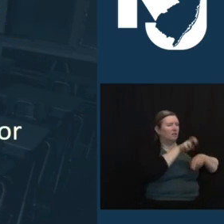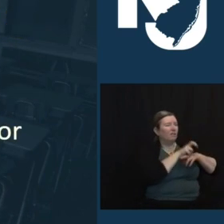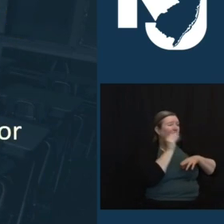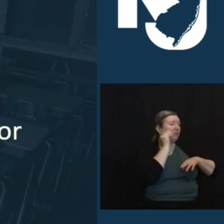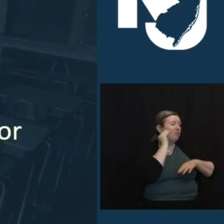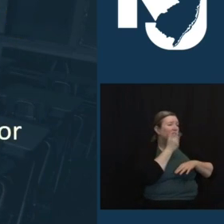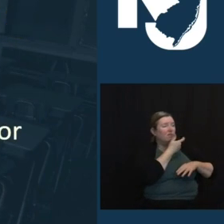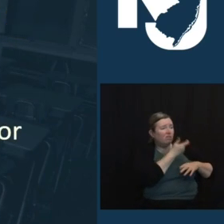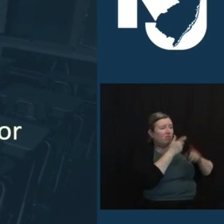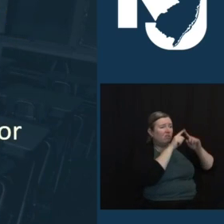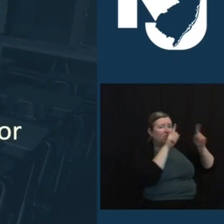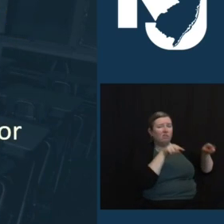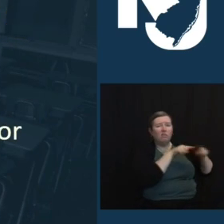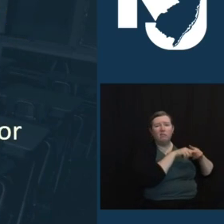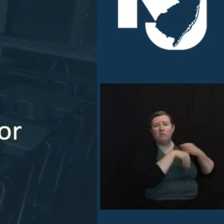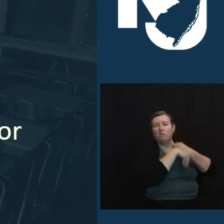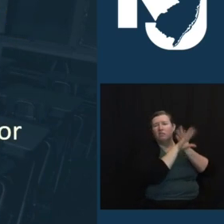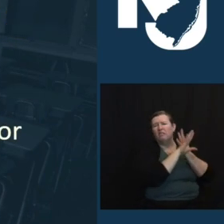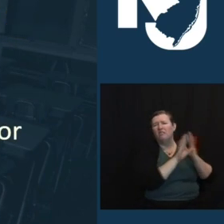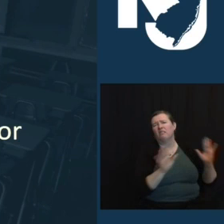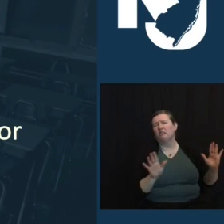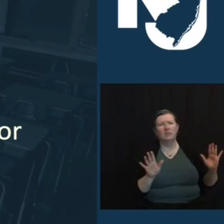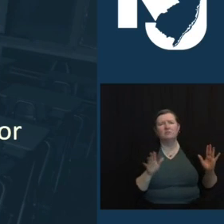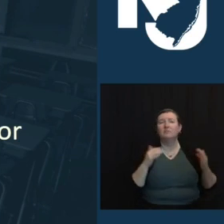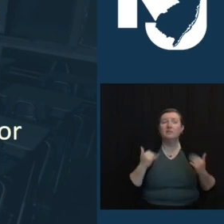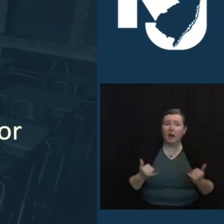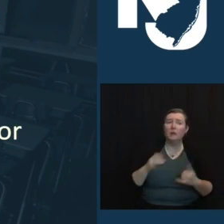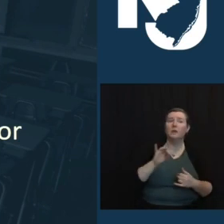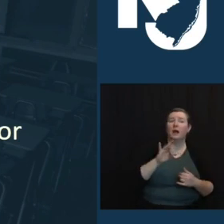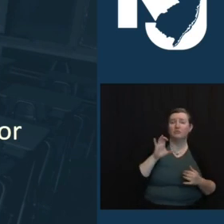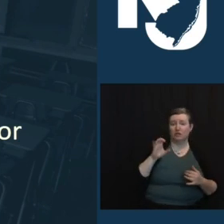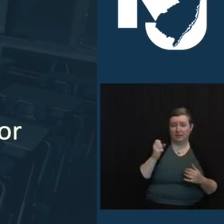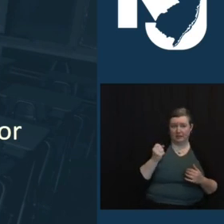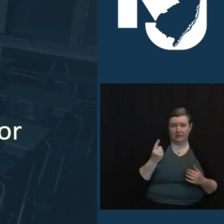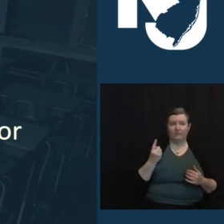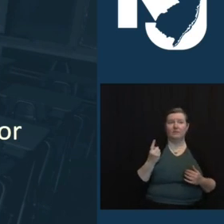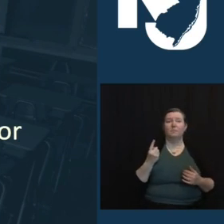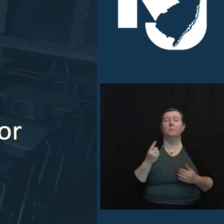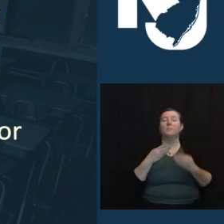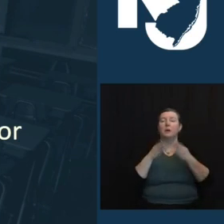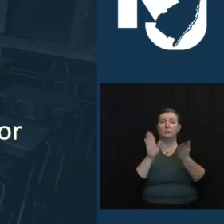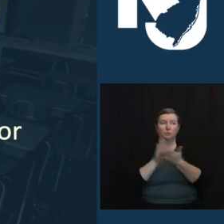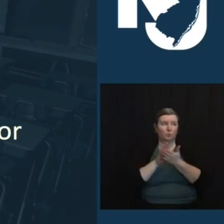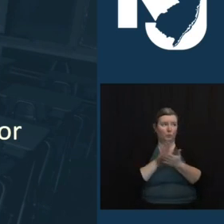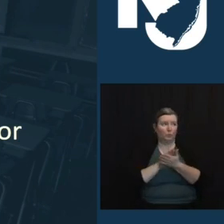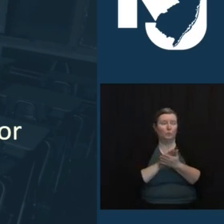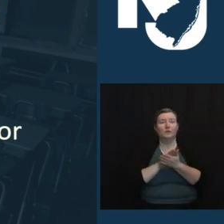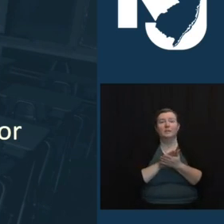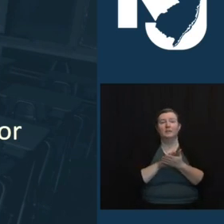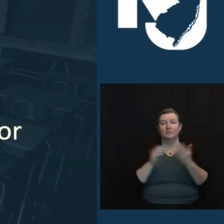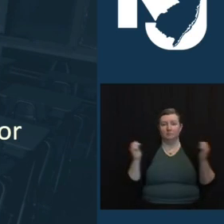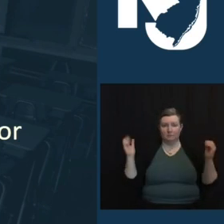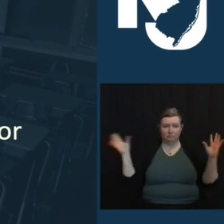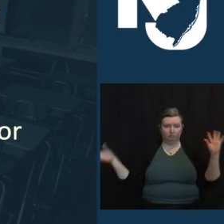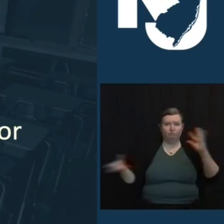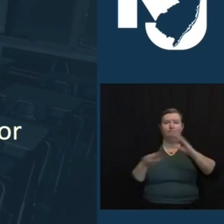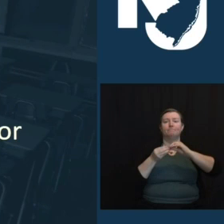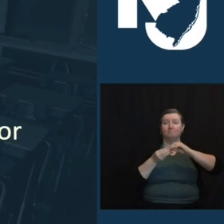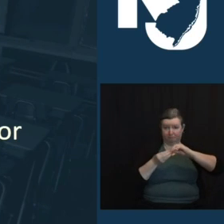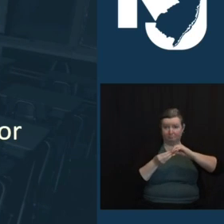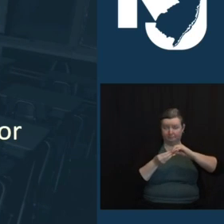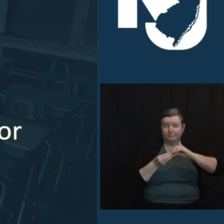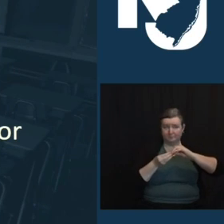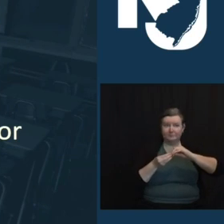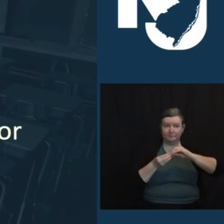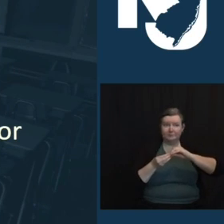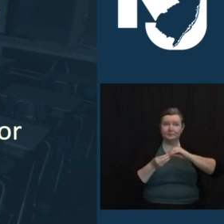As of today, of the 811 public school districts, charter schools, Renaissance schools, and schools for students with disabilities across